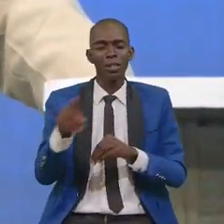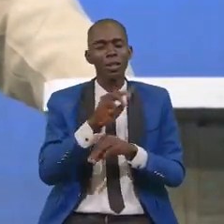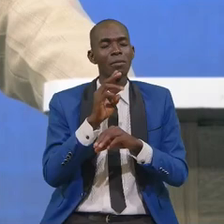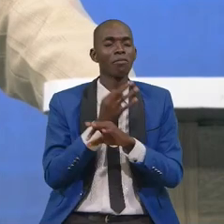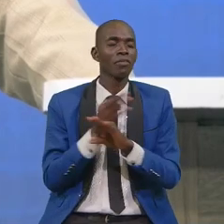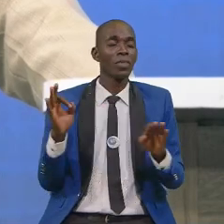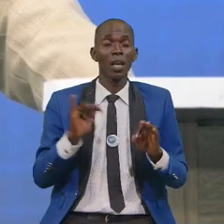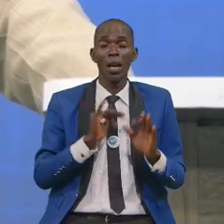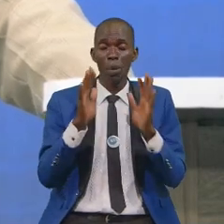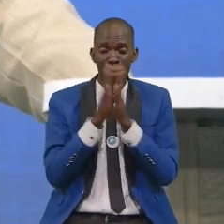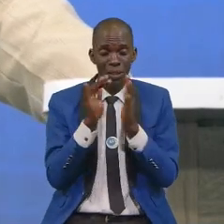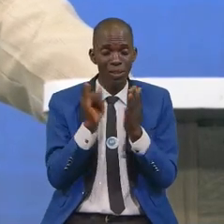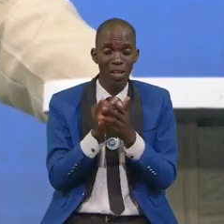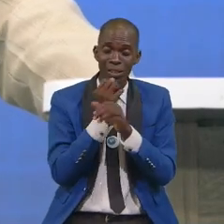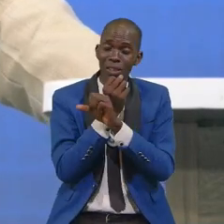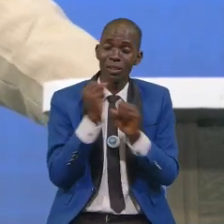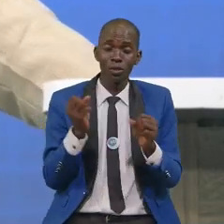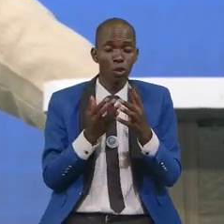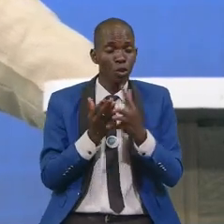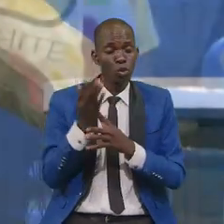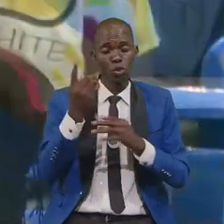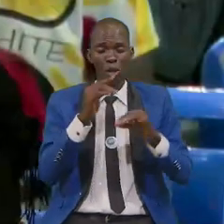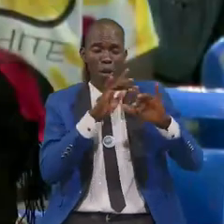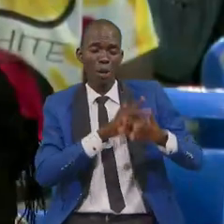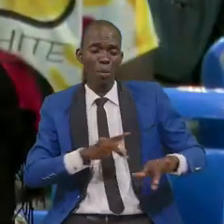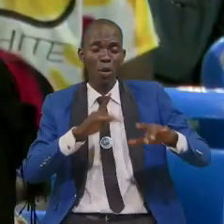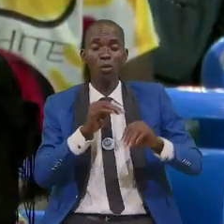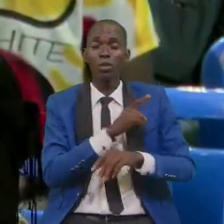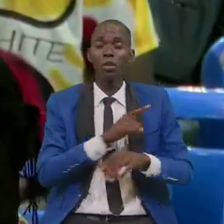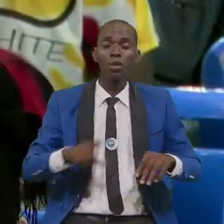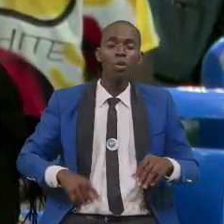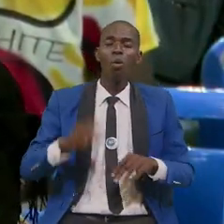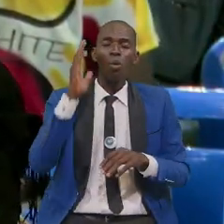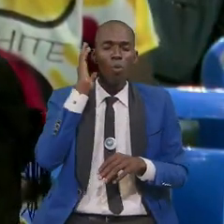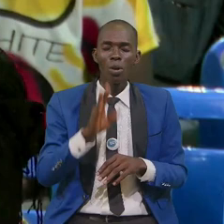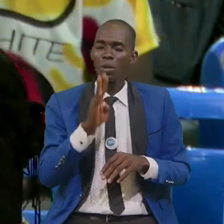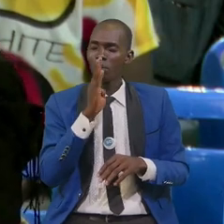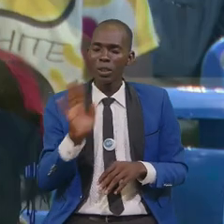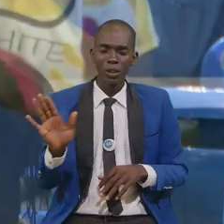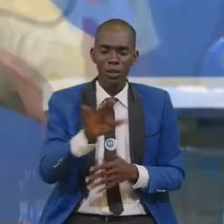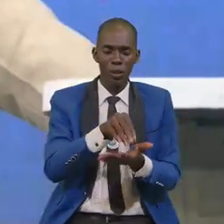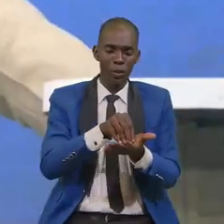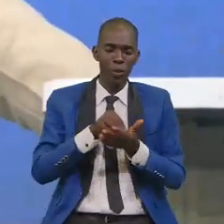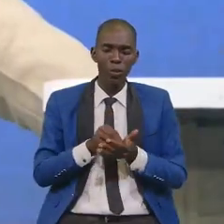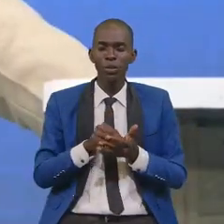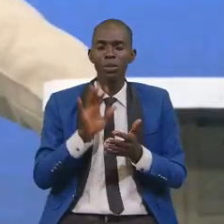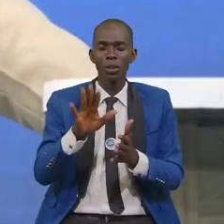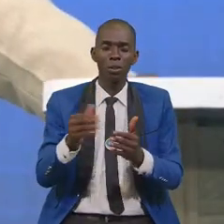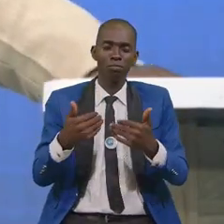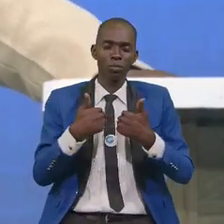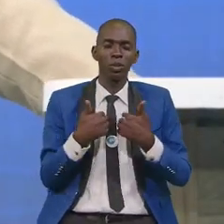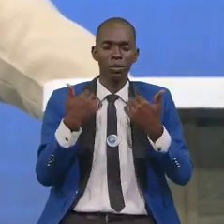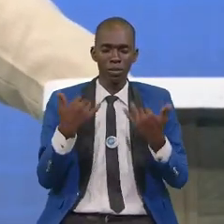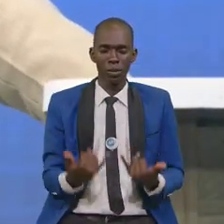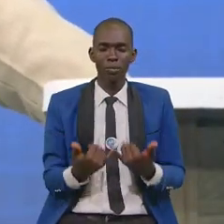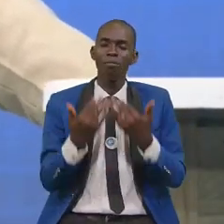that salvation, through the mercy of the Lord, will be their portion, their possession right now. Thank